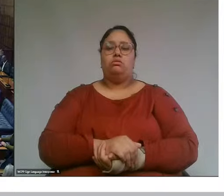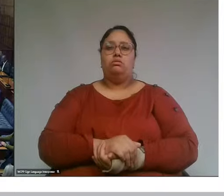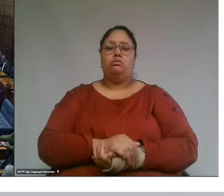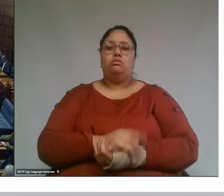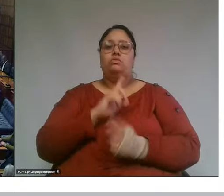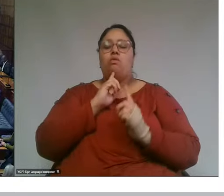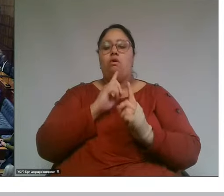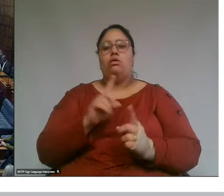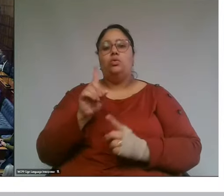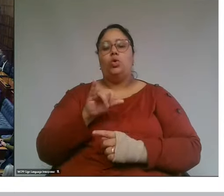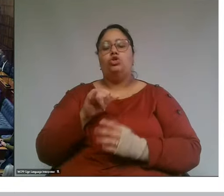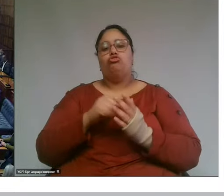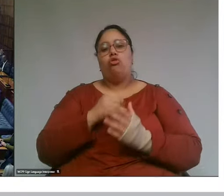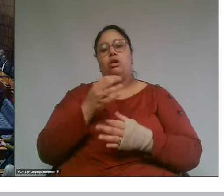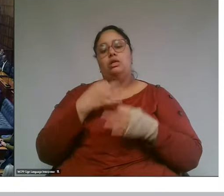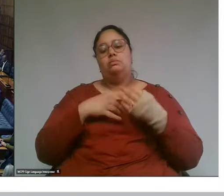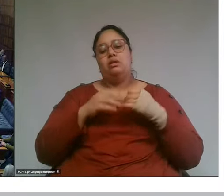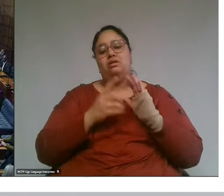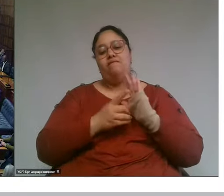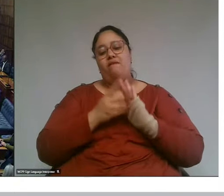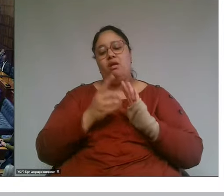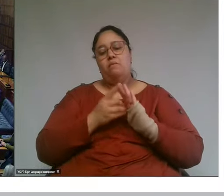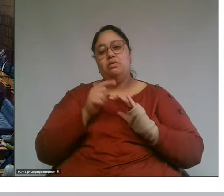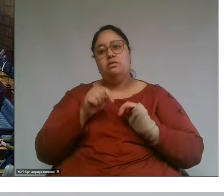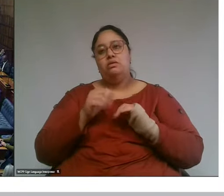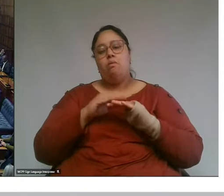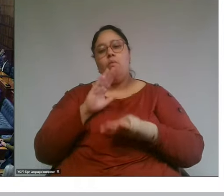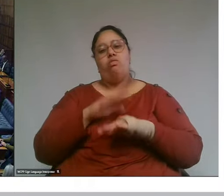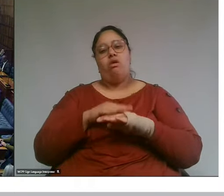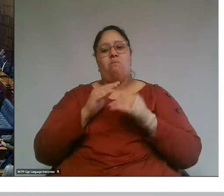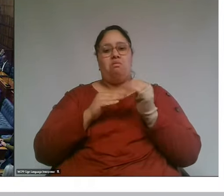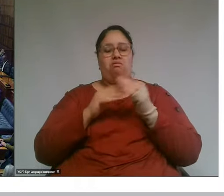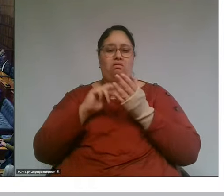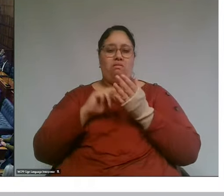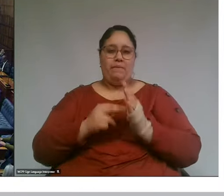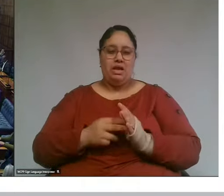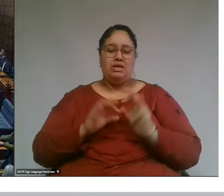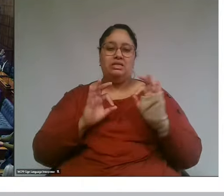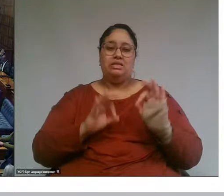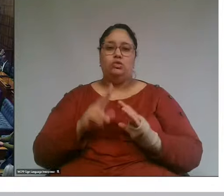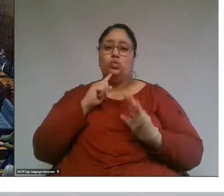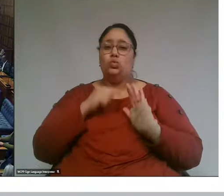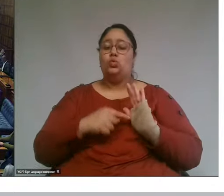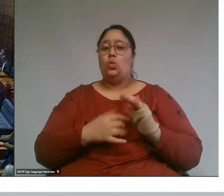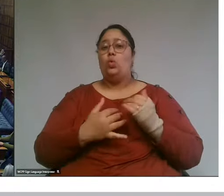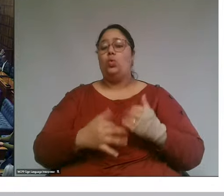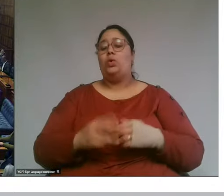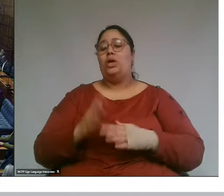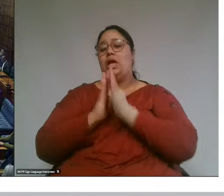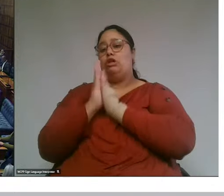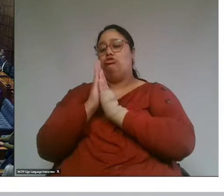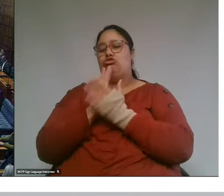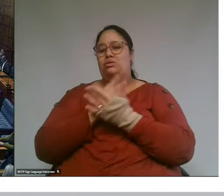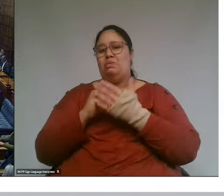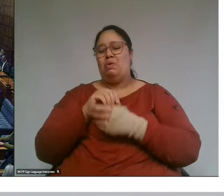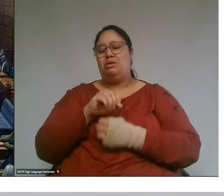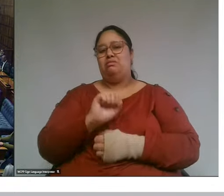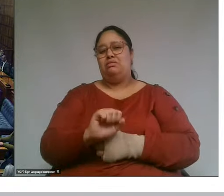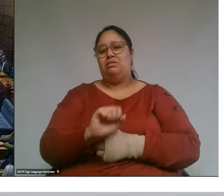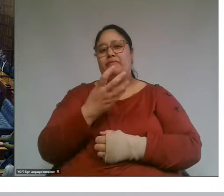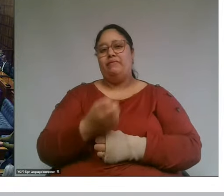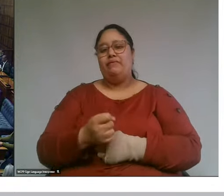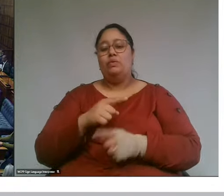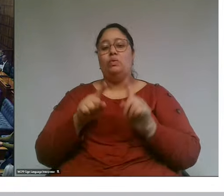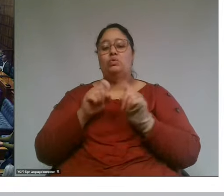explained develop development is more than just building plans like John said there's the Heritage component there's the